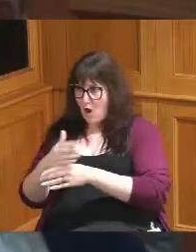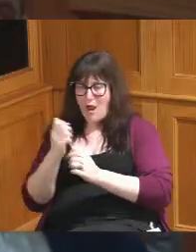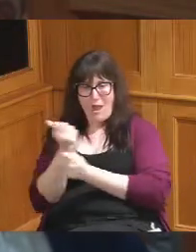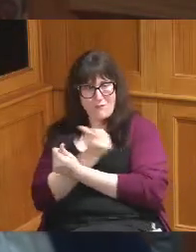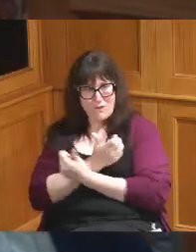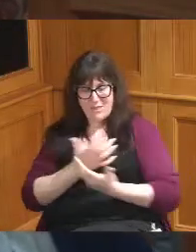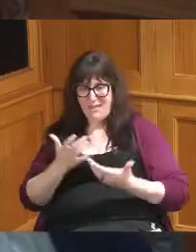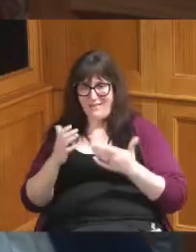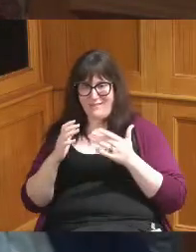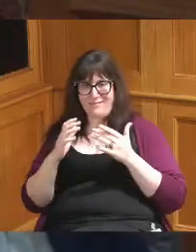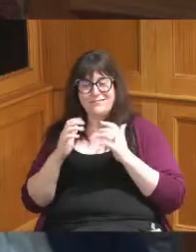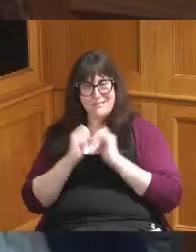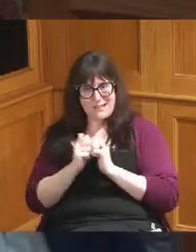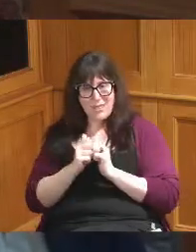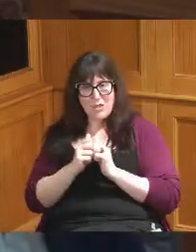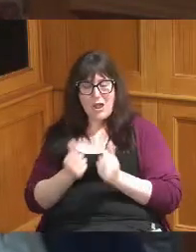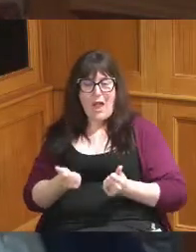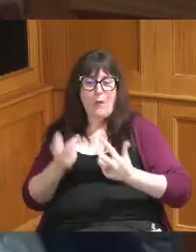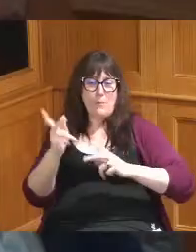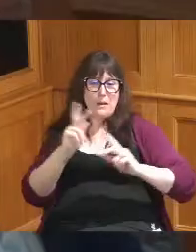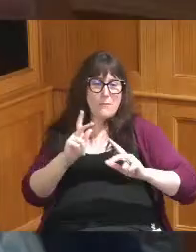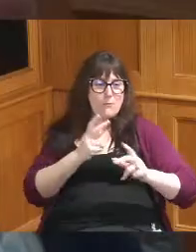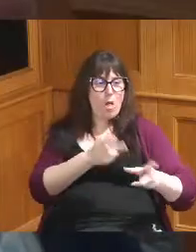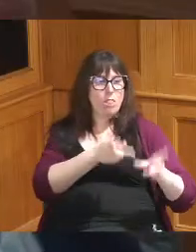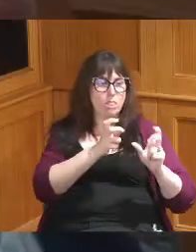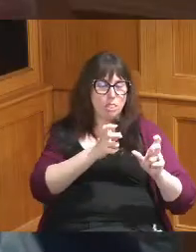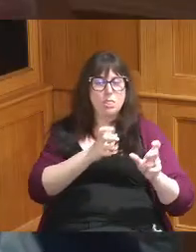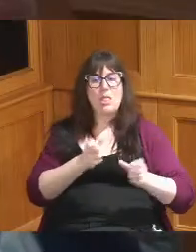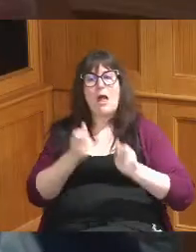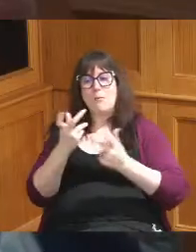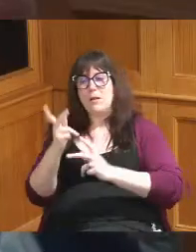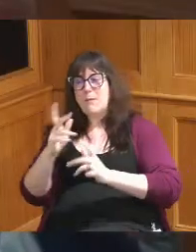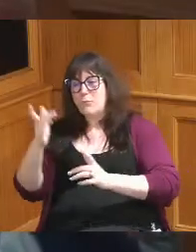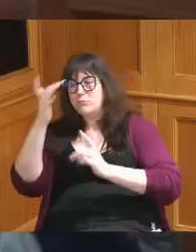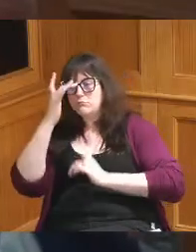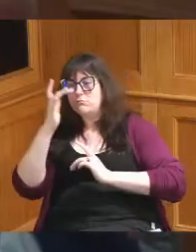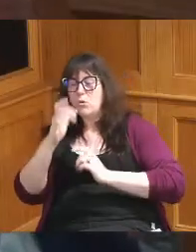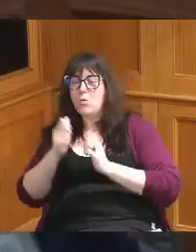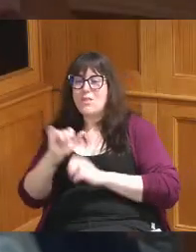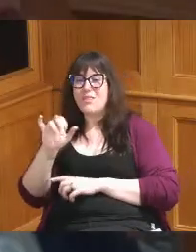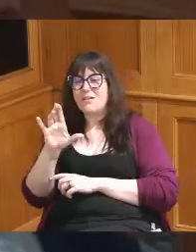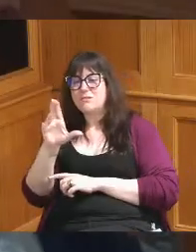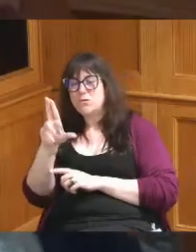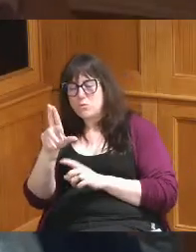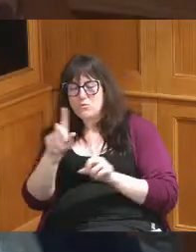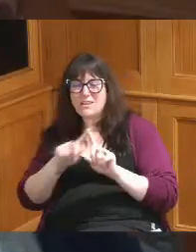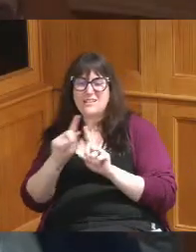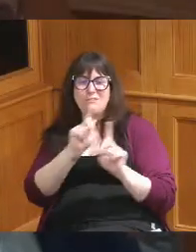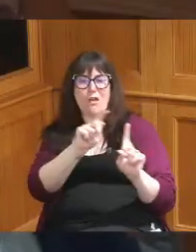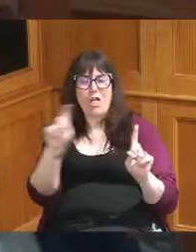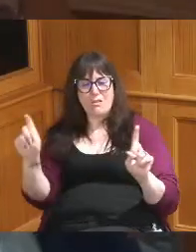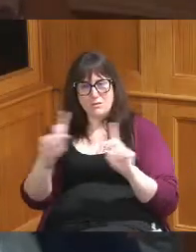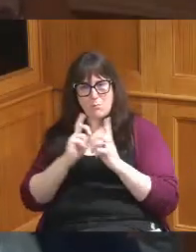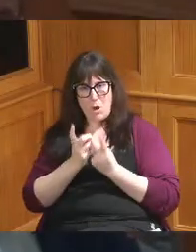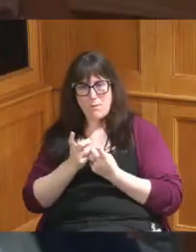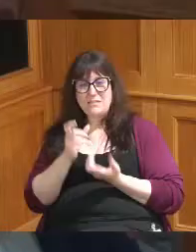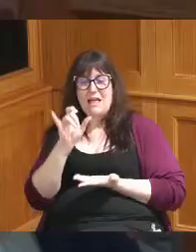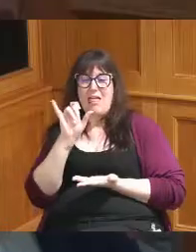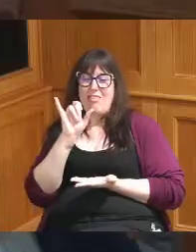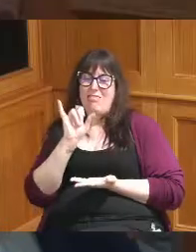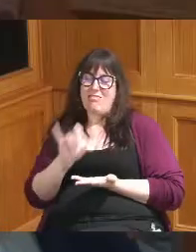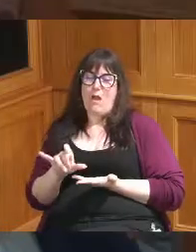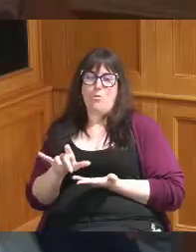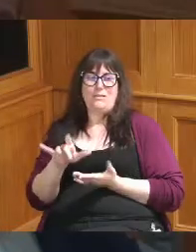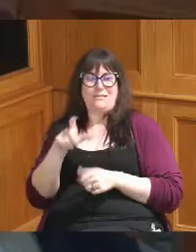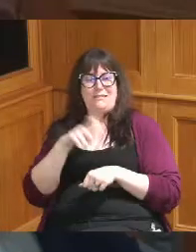utilization rates of how many people are in hospital beds or in the ICU with COVID during the pandemic. That took a lot of